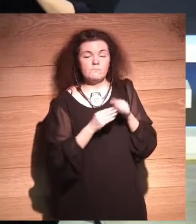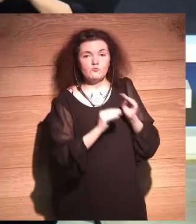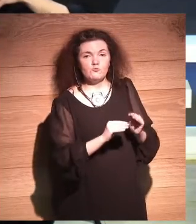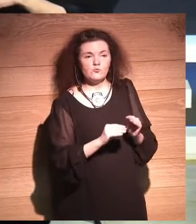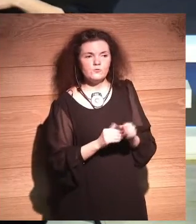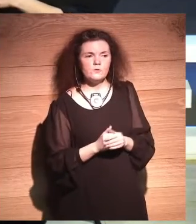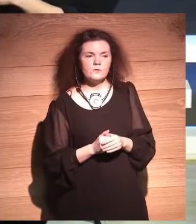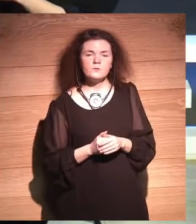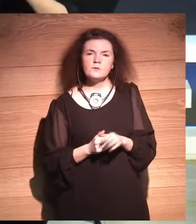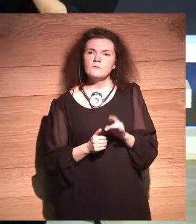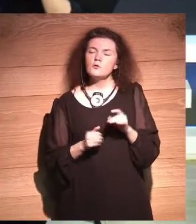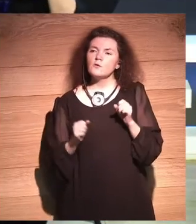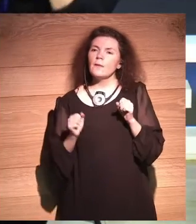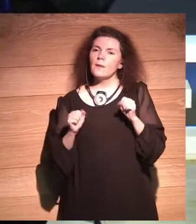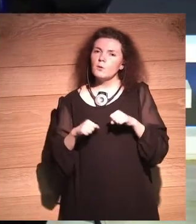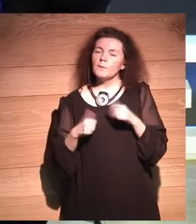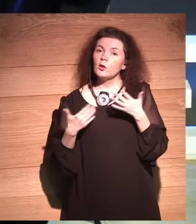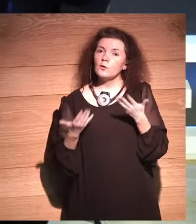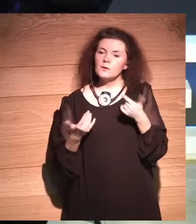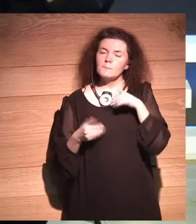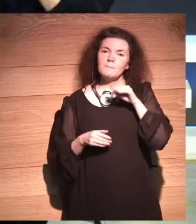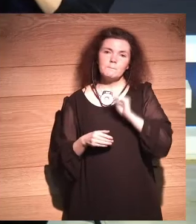Podríamos well,